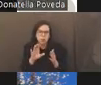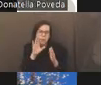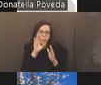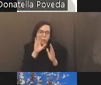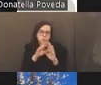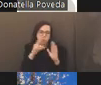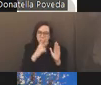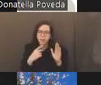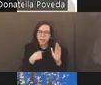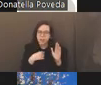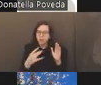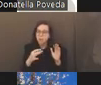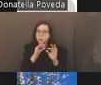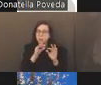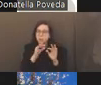that.